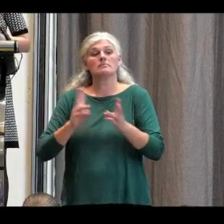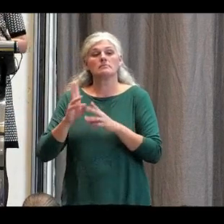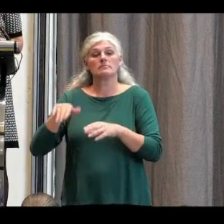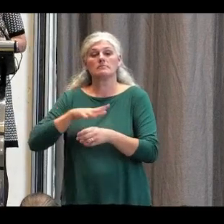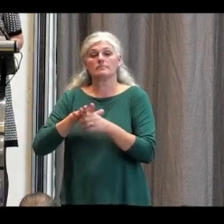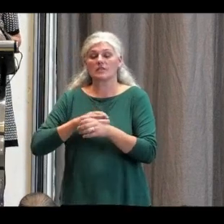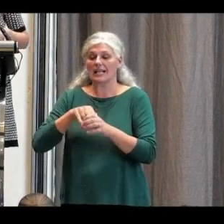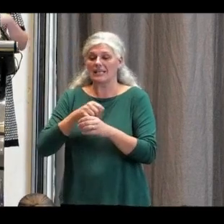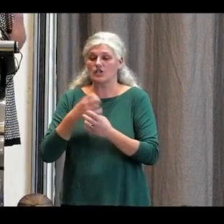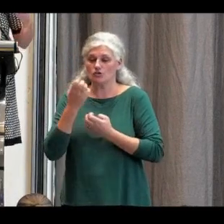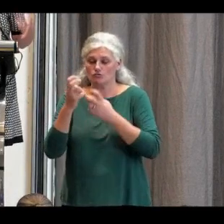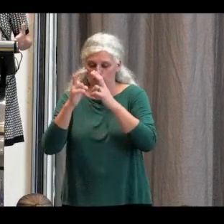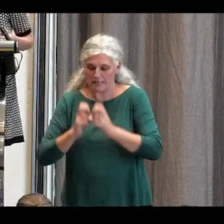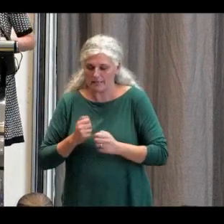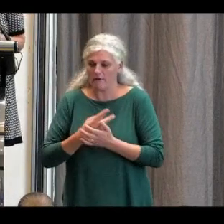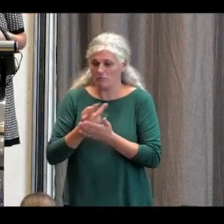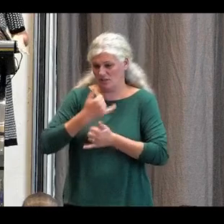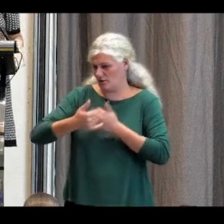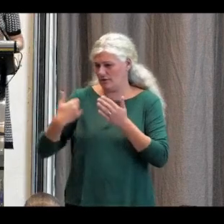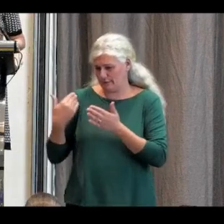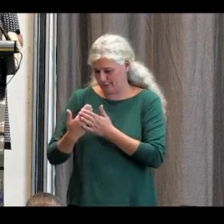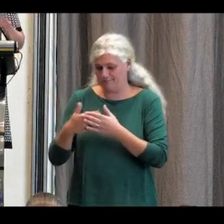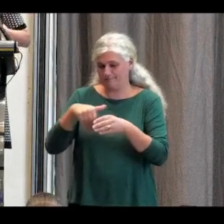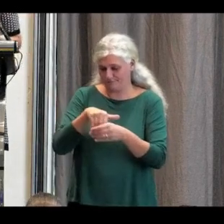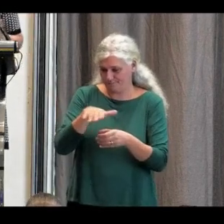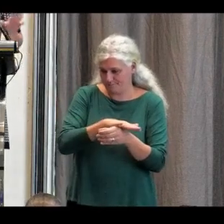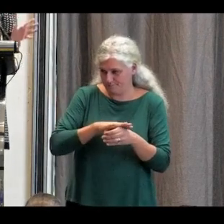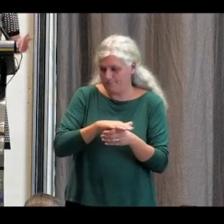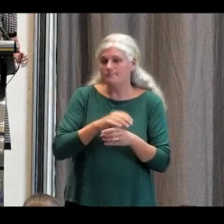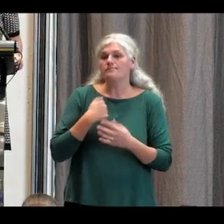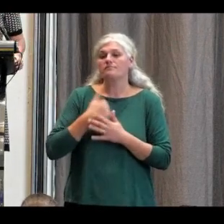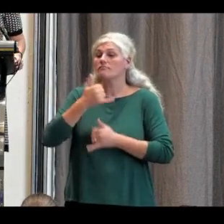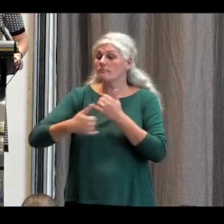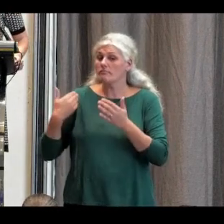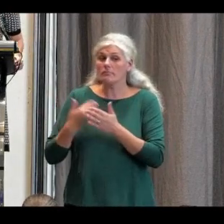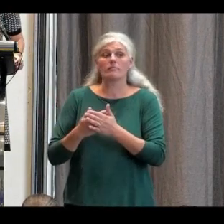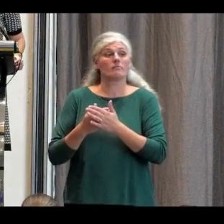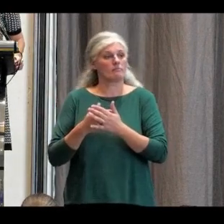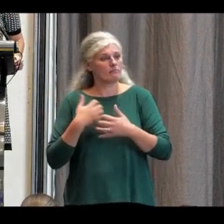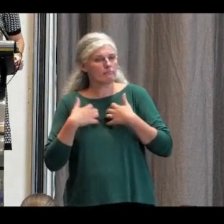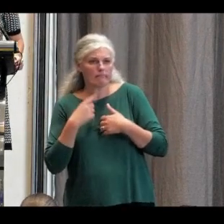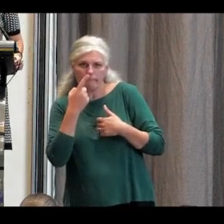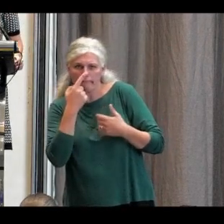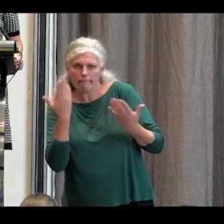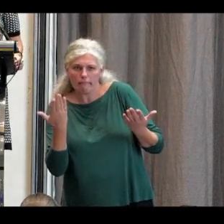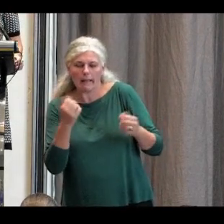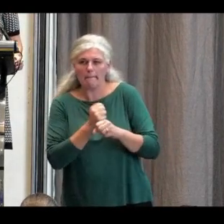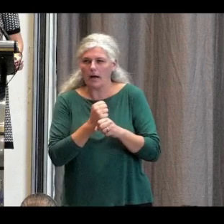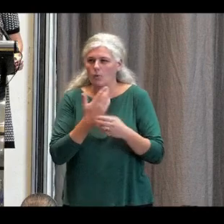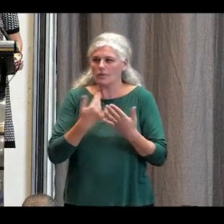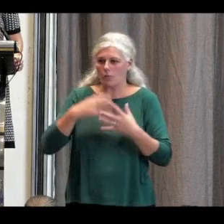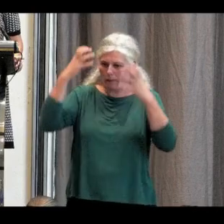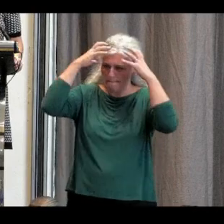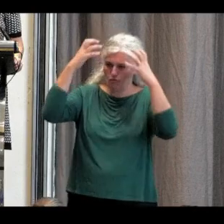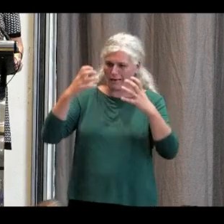in preclinical research in epilepsy for a number of years. And over the years, I really got interested about our